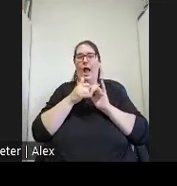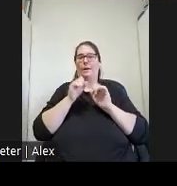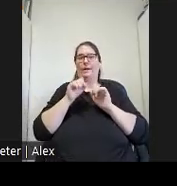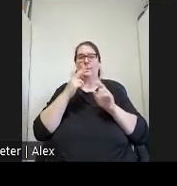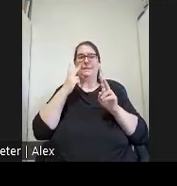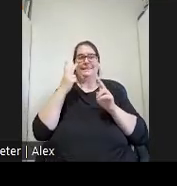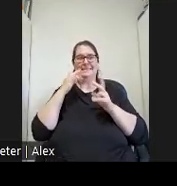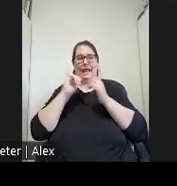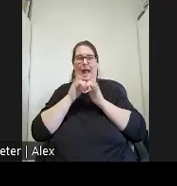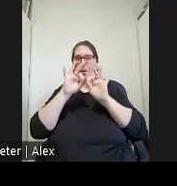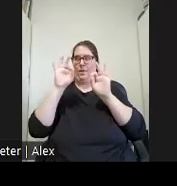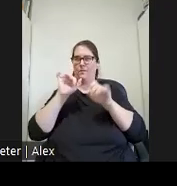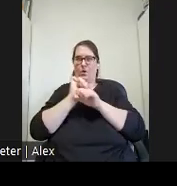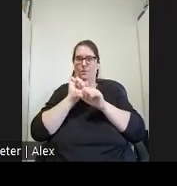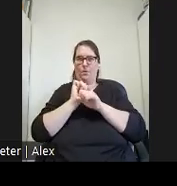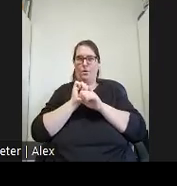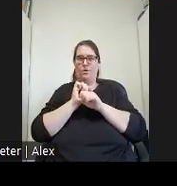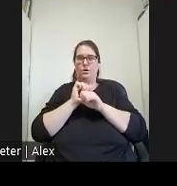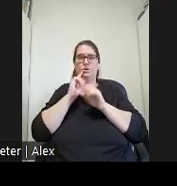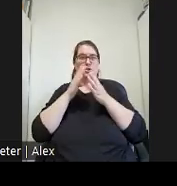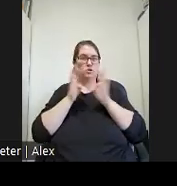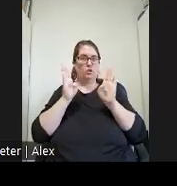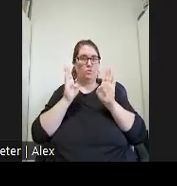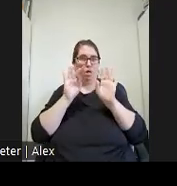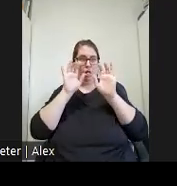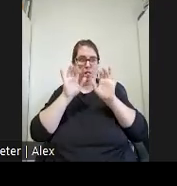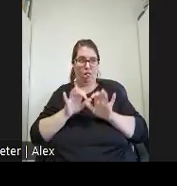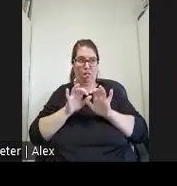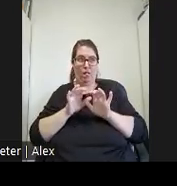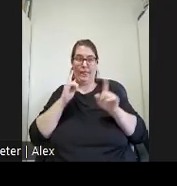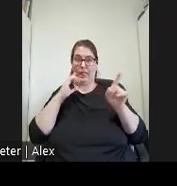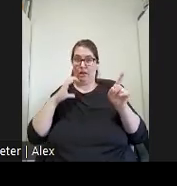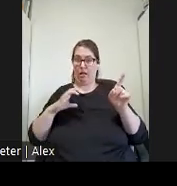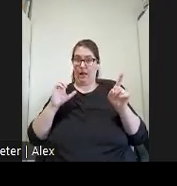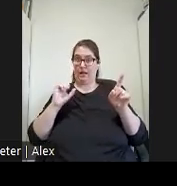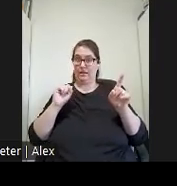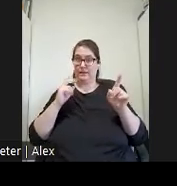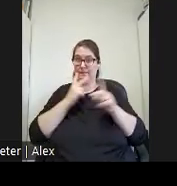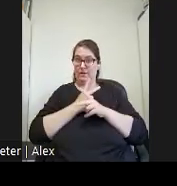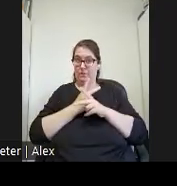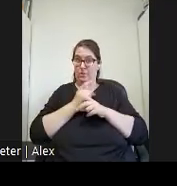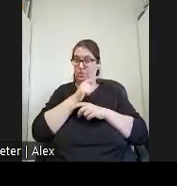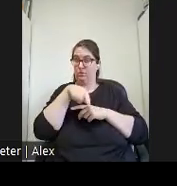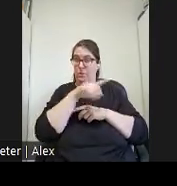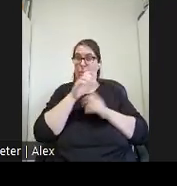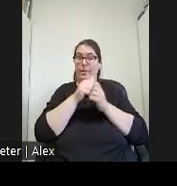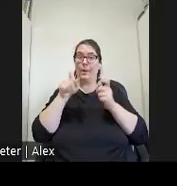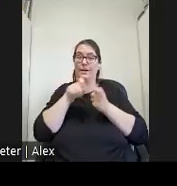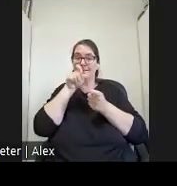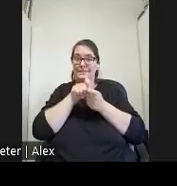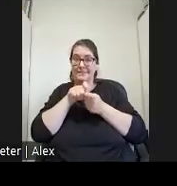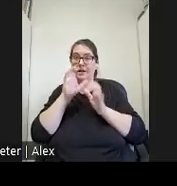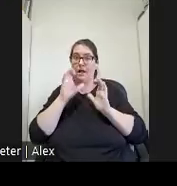works with just supplying journal response and they get in the client population they serve without a specific client